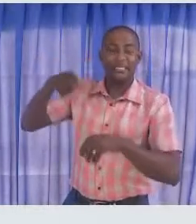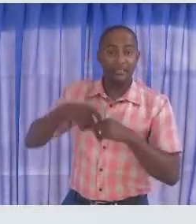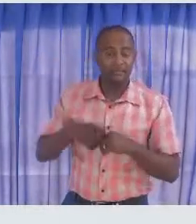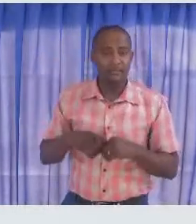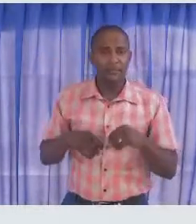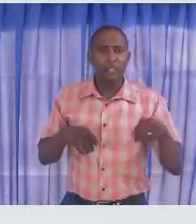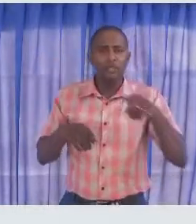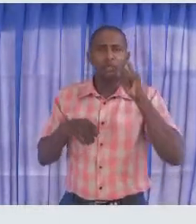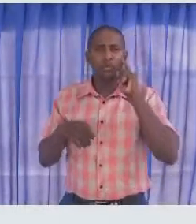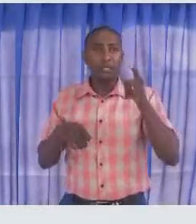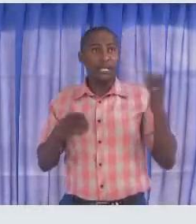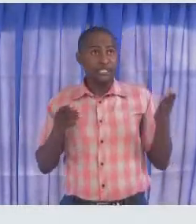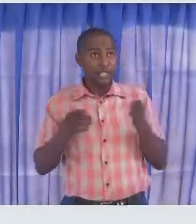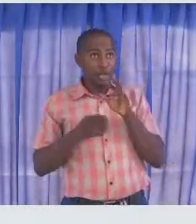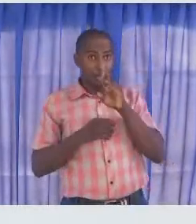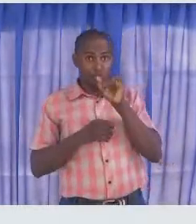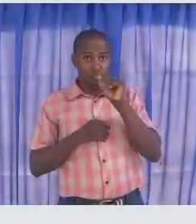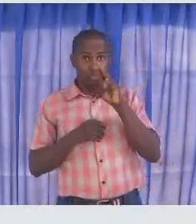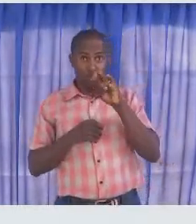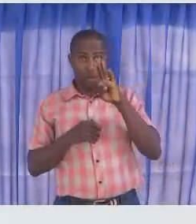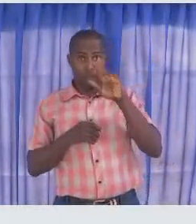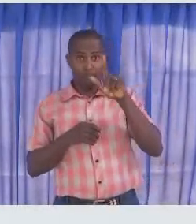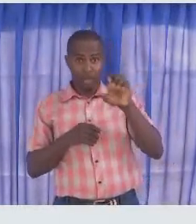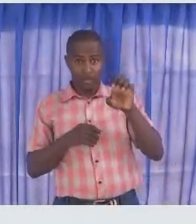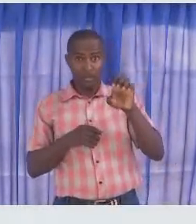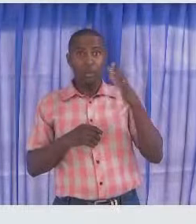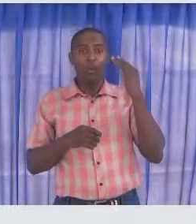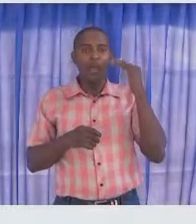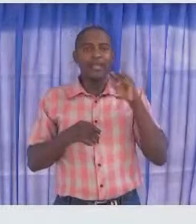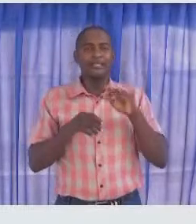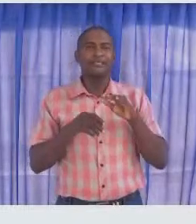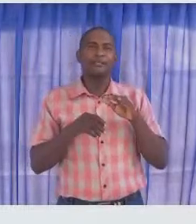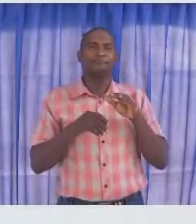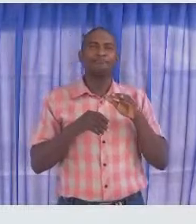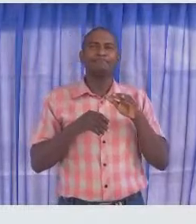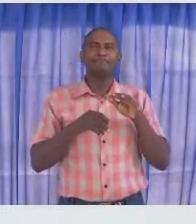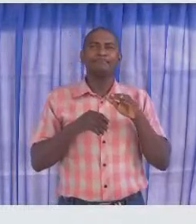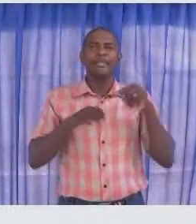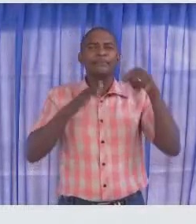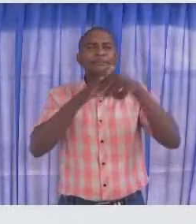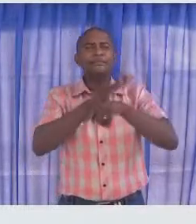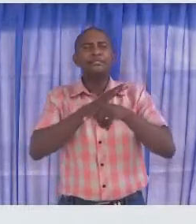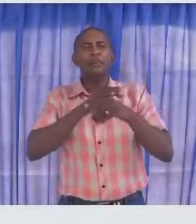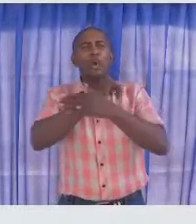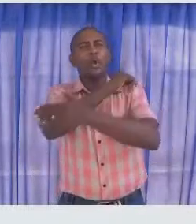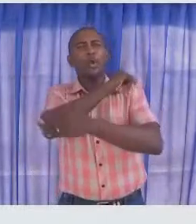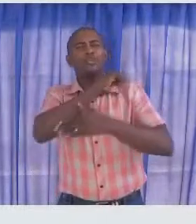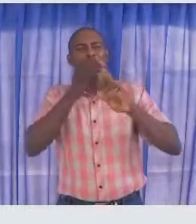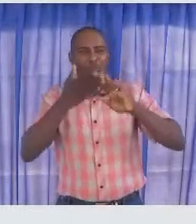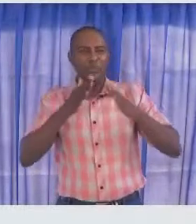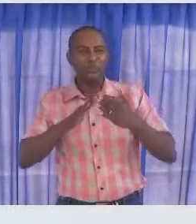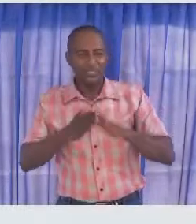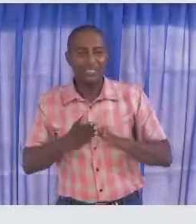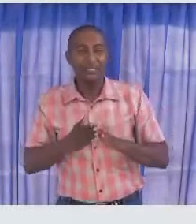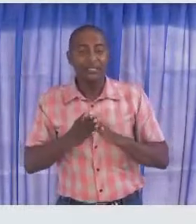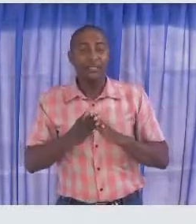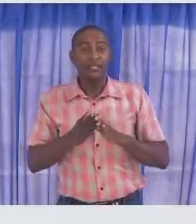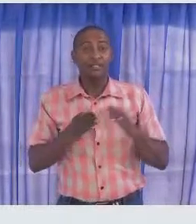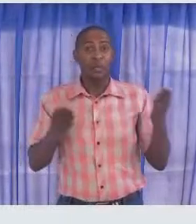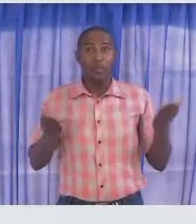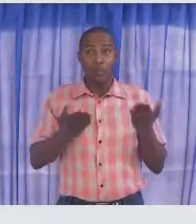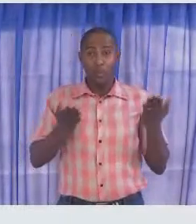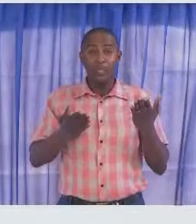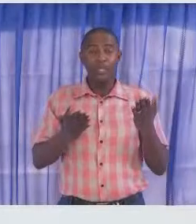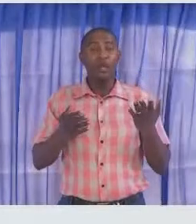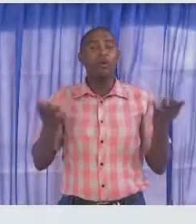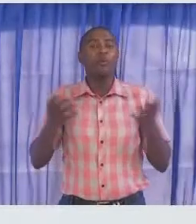where we are in Rumble, because it's a rural community, where we are in Rumble, we are definitely